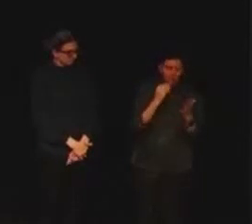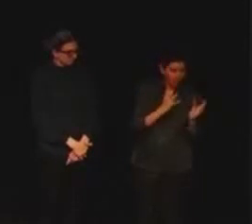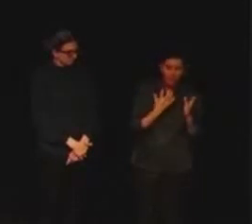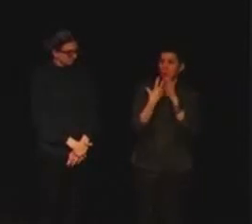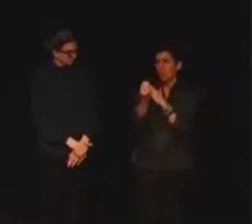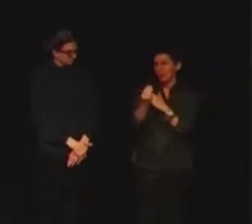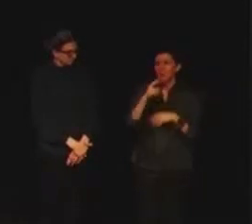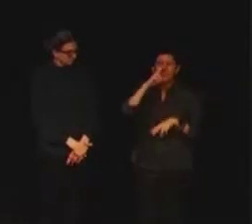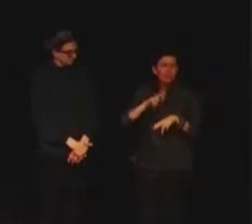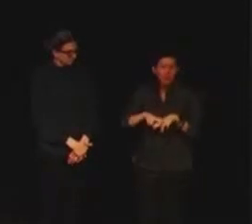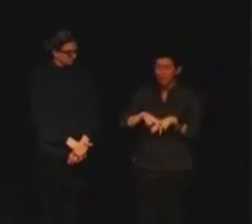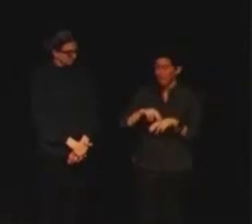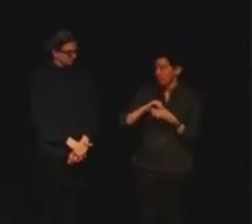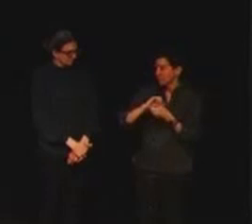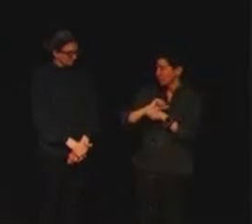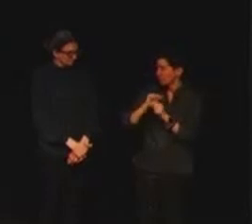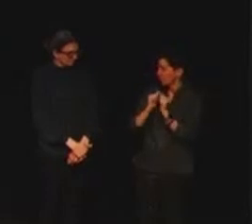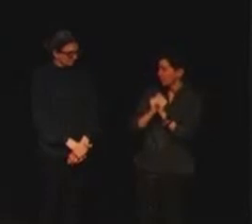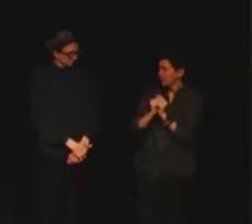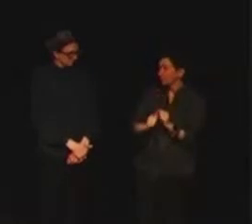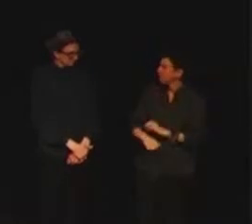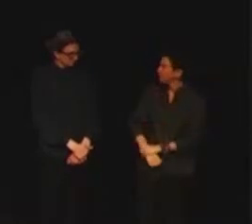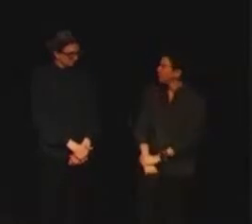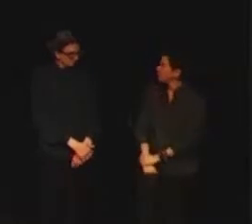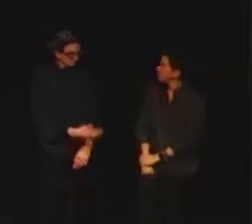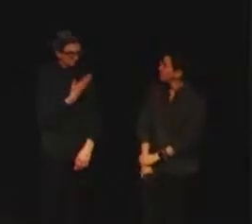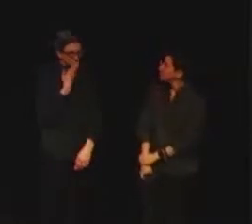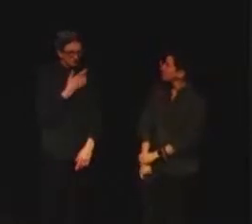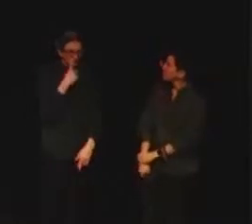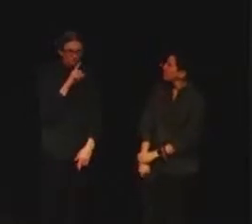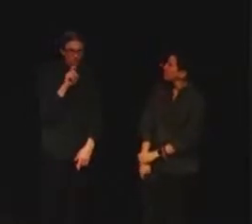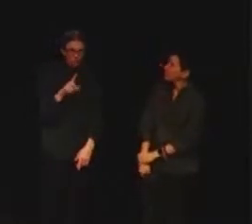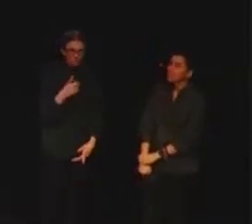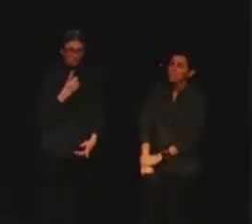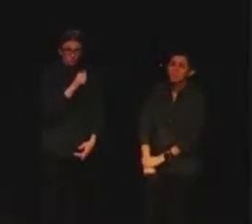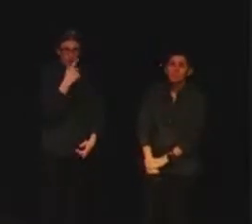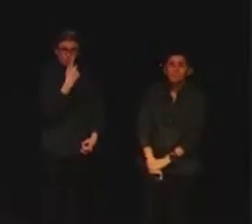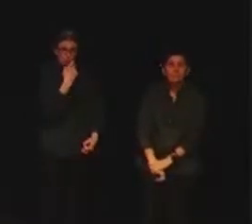collaboration. Thank you for that question. I think we had one over here.